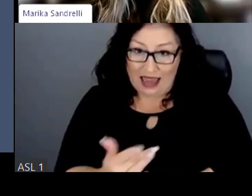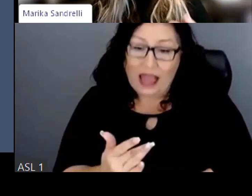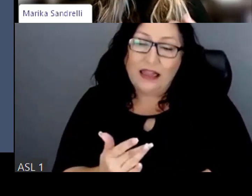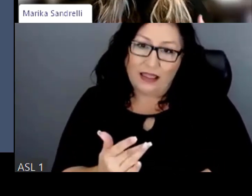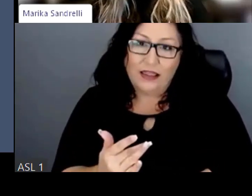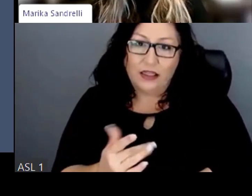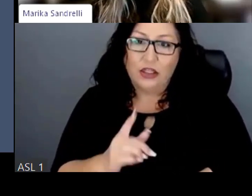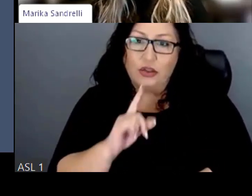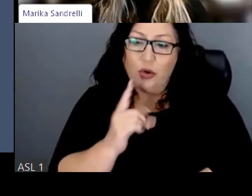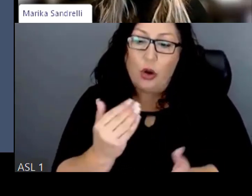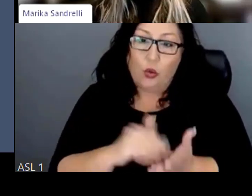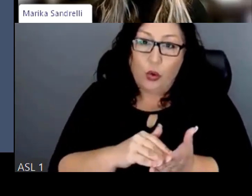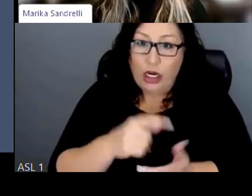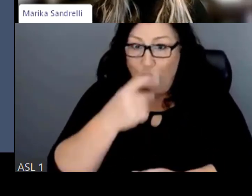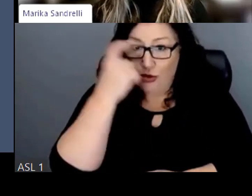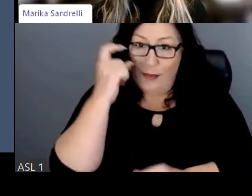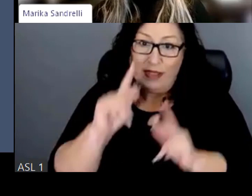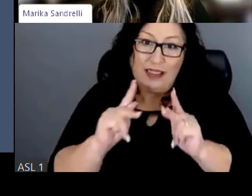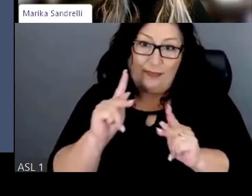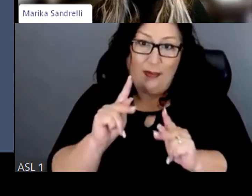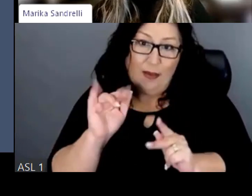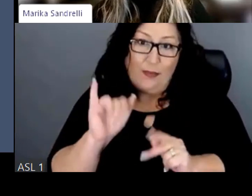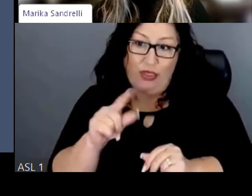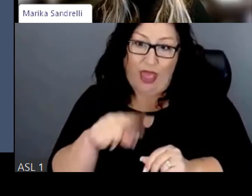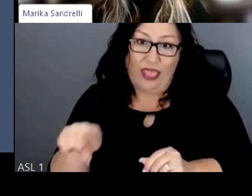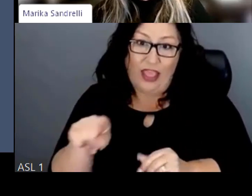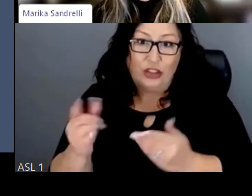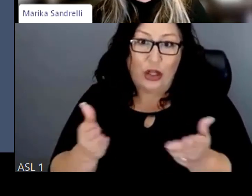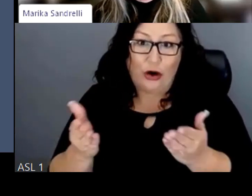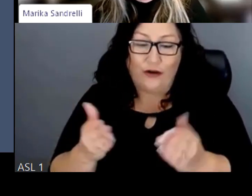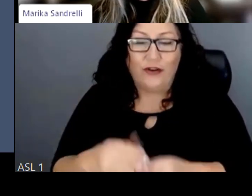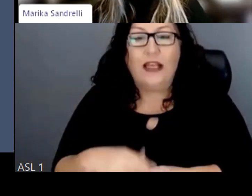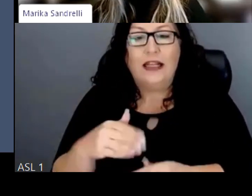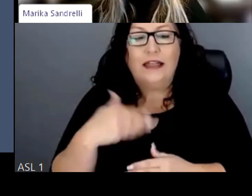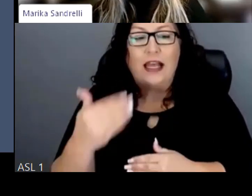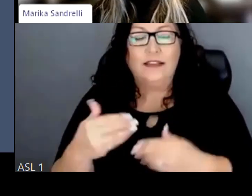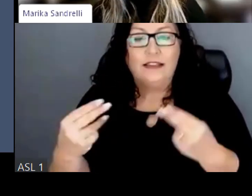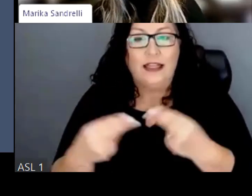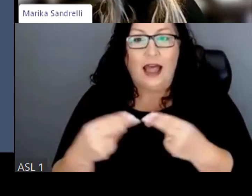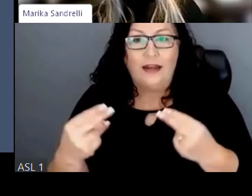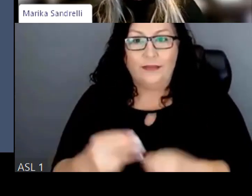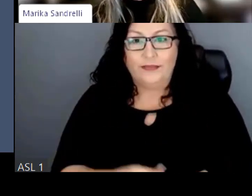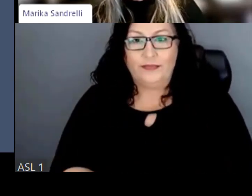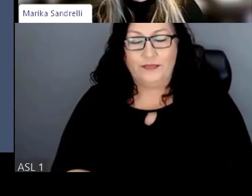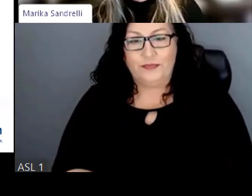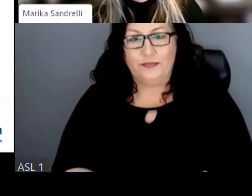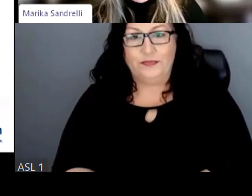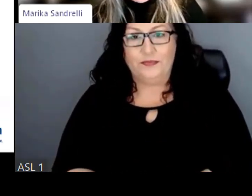less likely to re-traumatize the people that they're serving. Next slide.